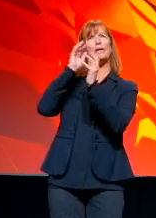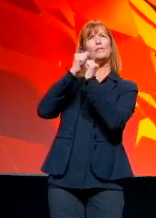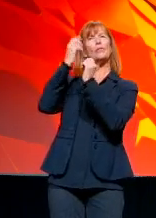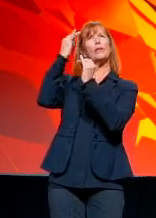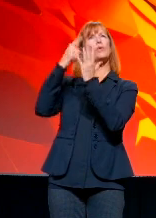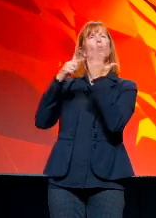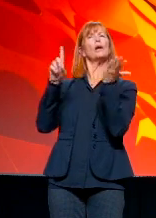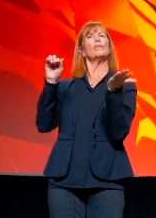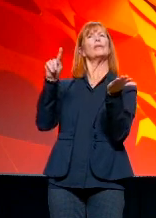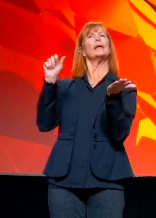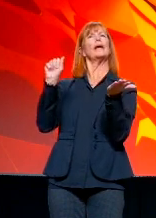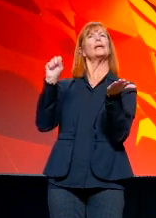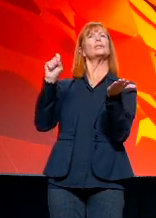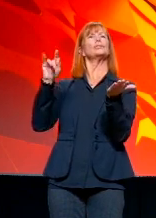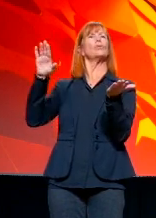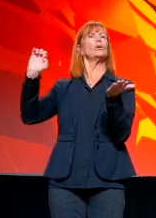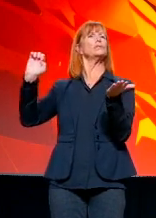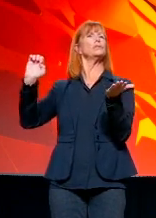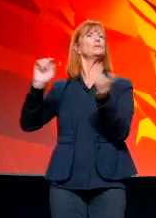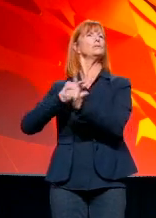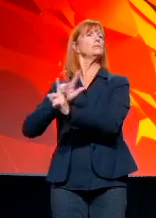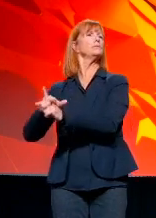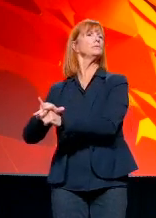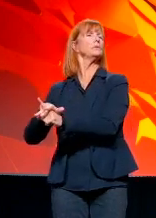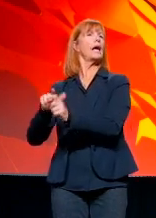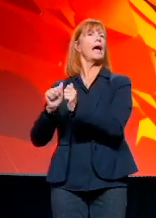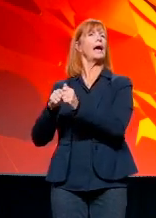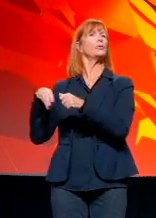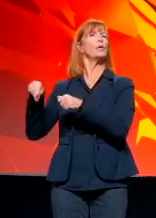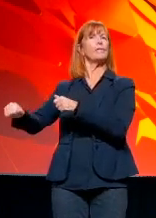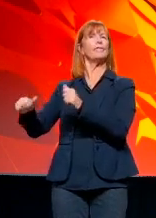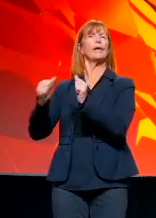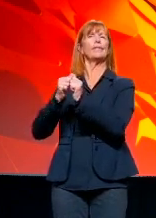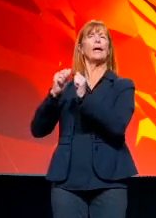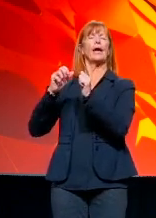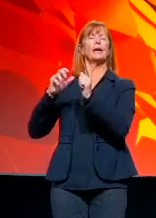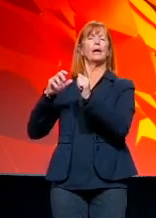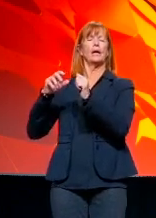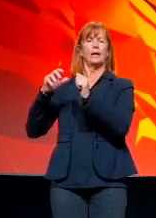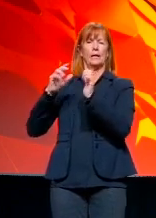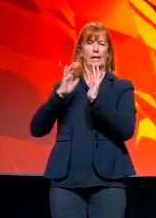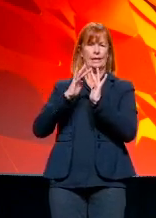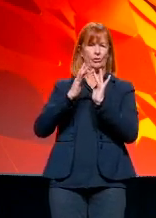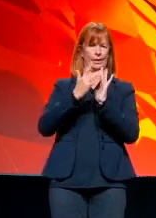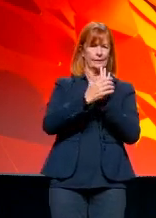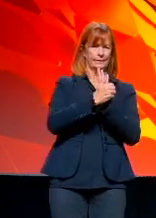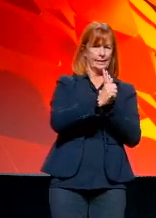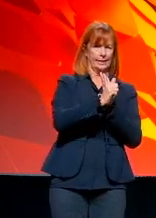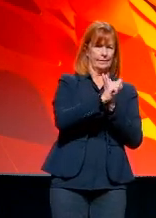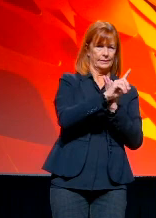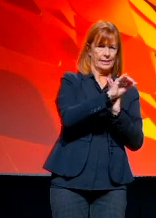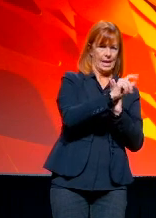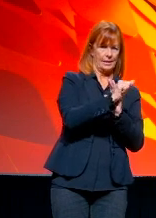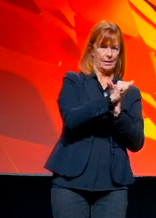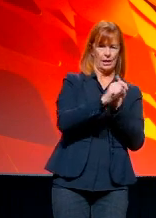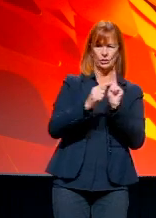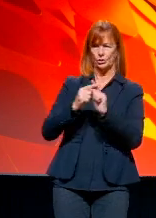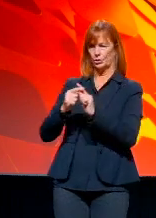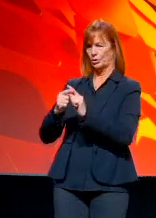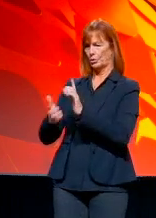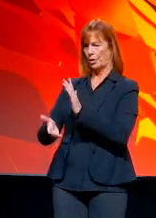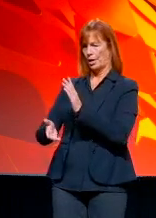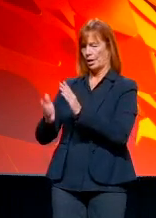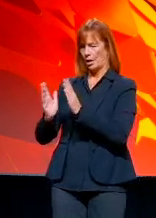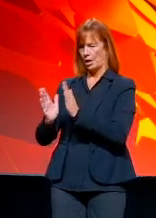data sources available? How do we find this kind of internet scale data in order to power the kind of training of